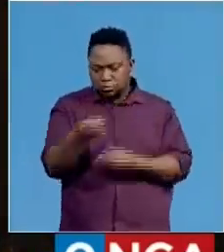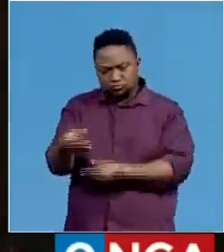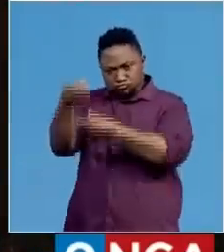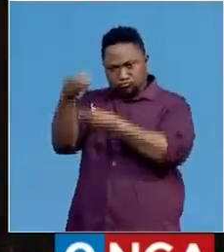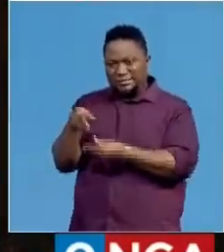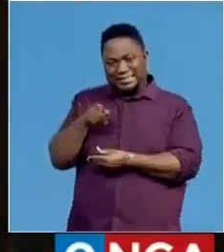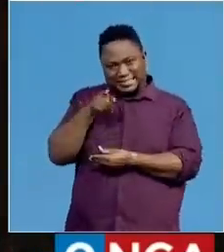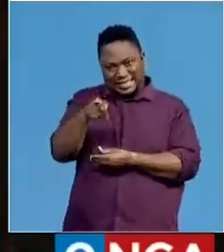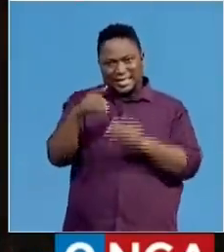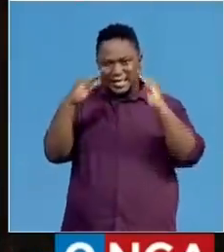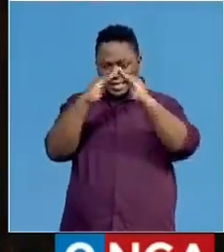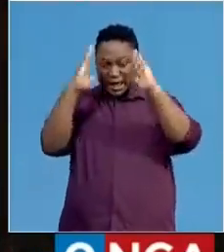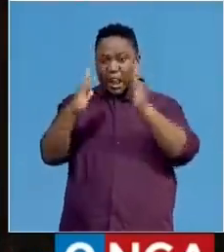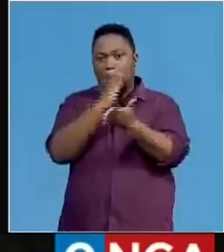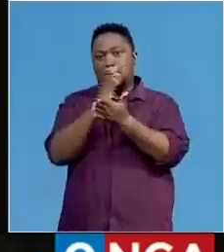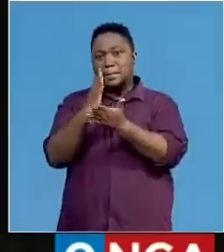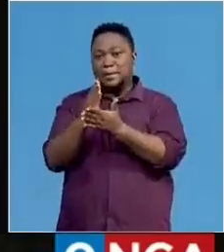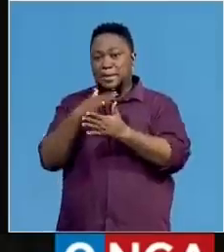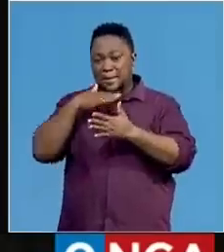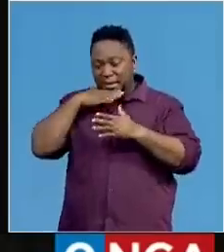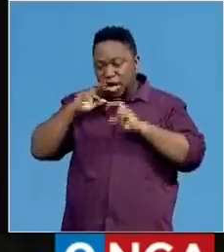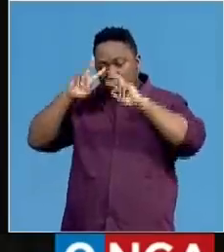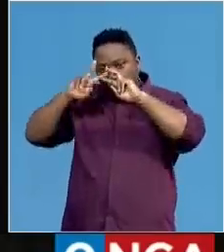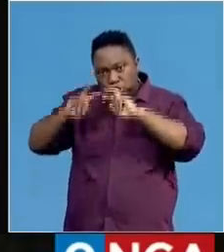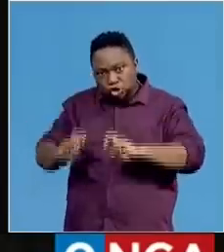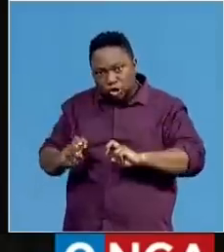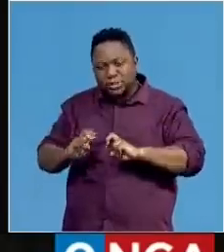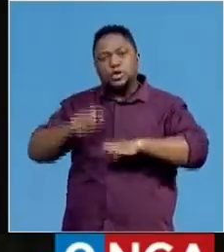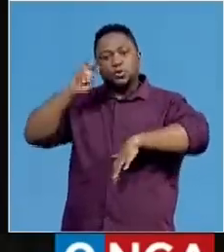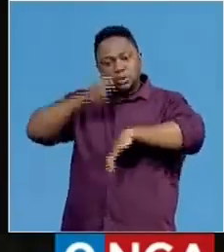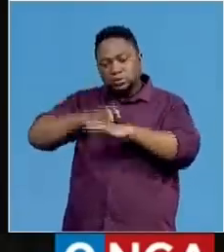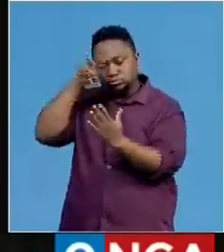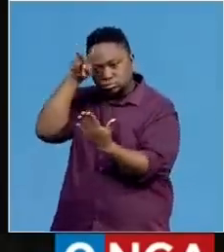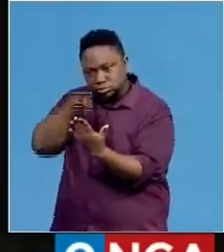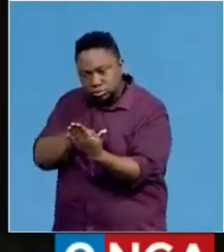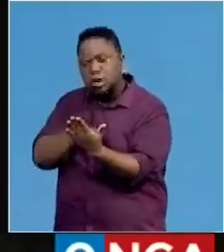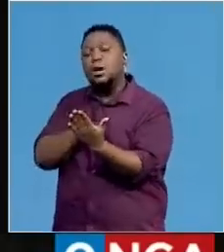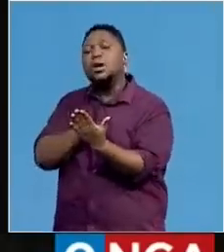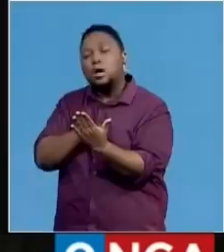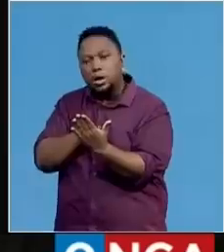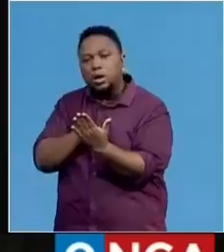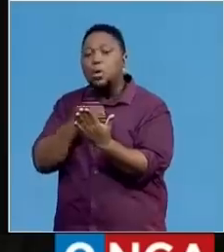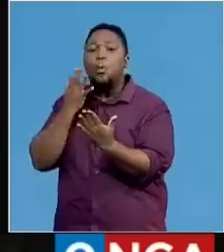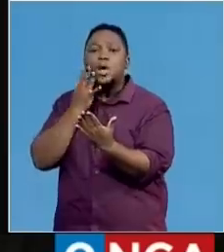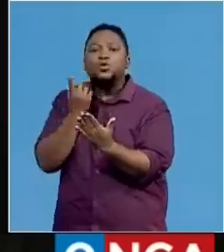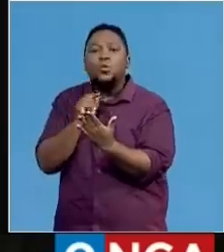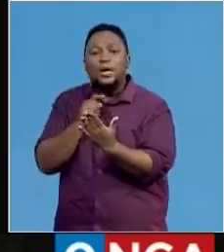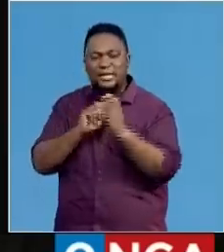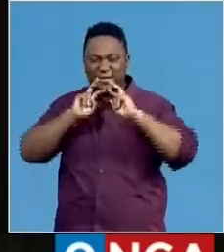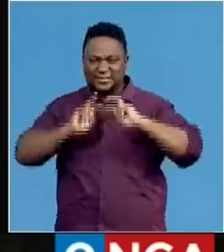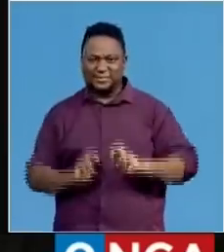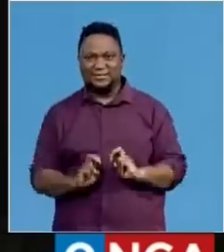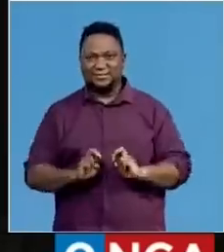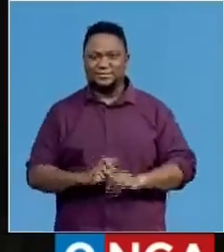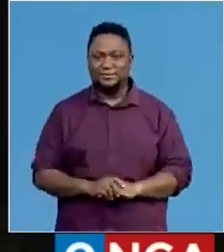this library, and which researchers very often obviously have to refer to when they are researching